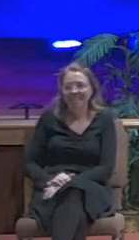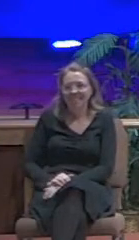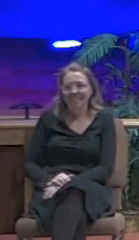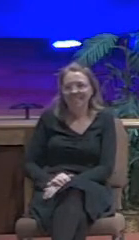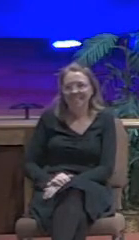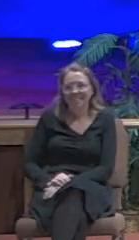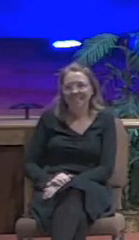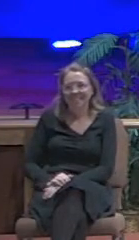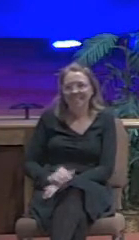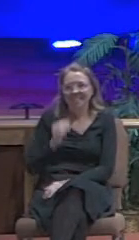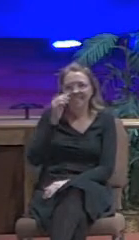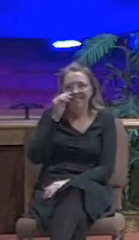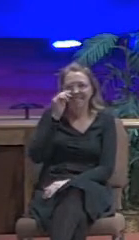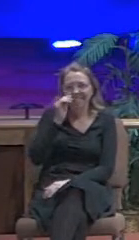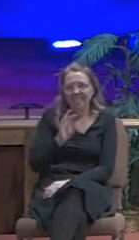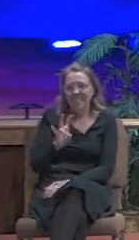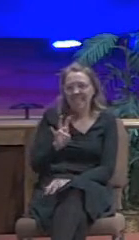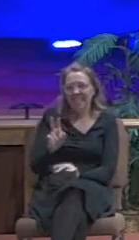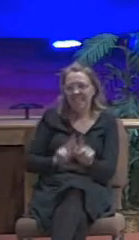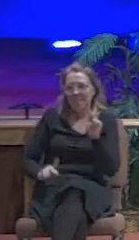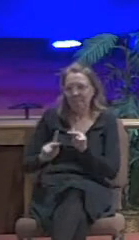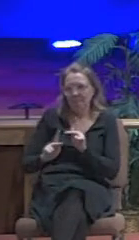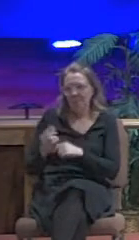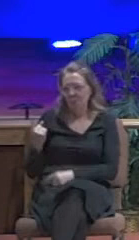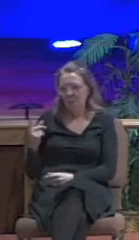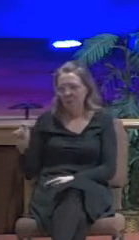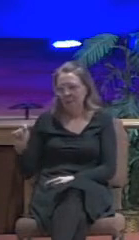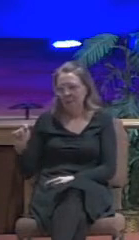Seven people with one bathroom.